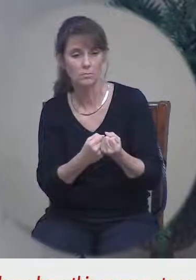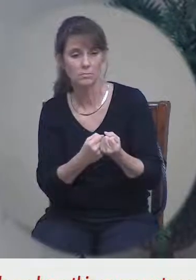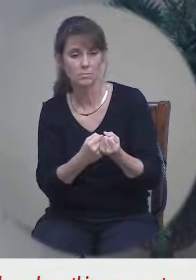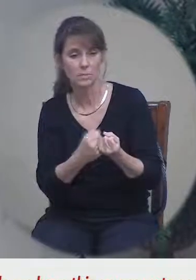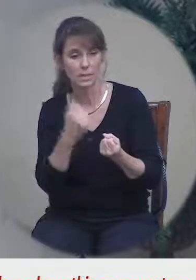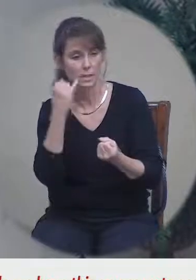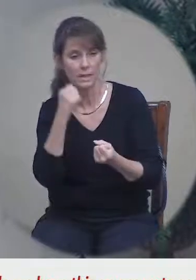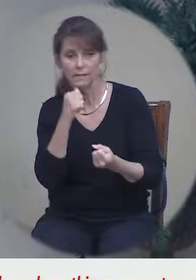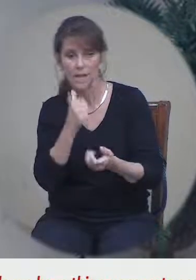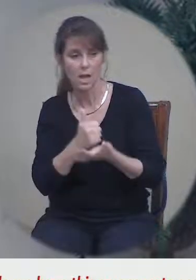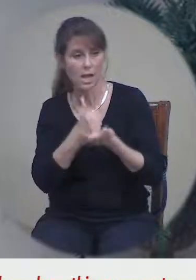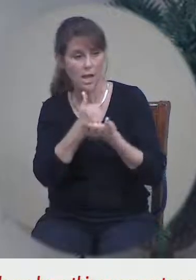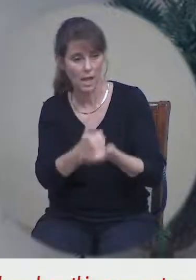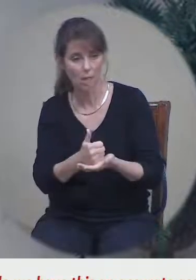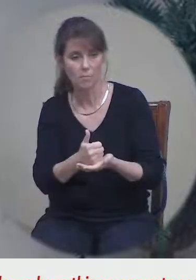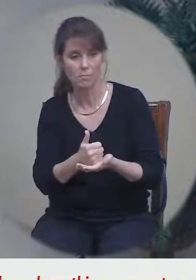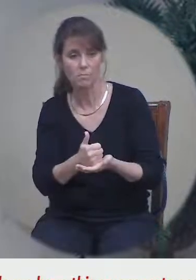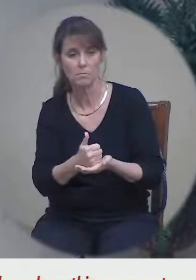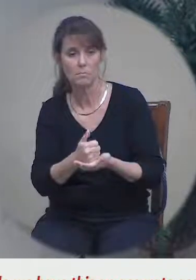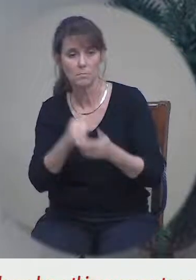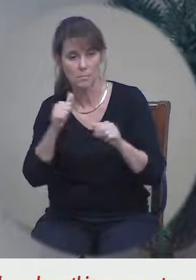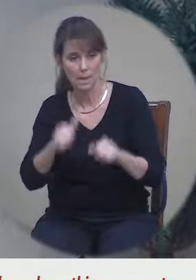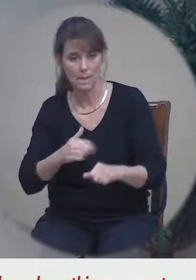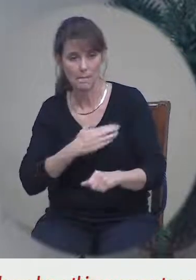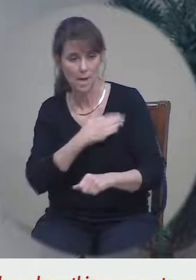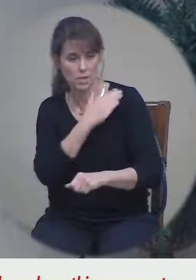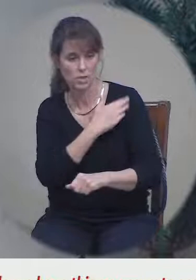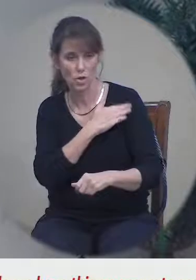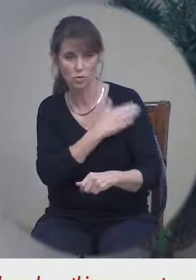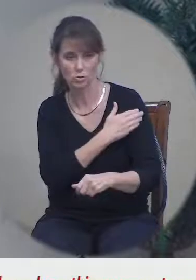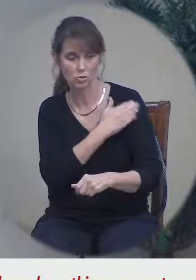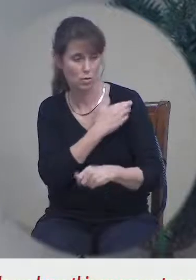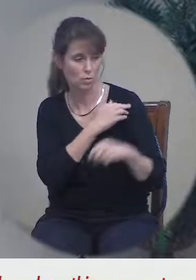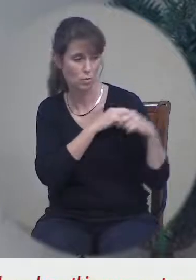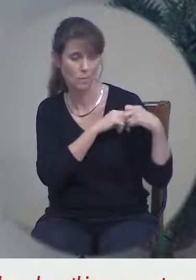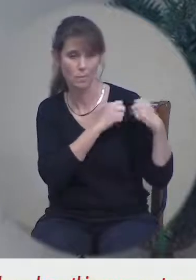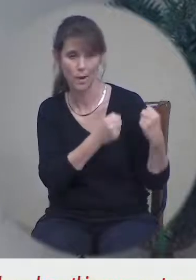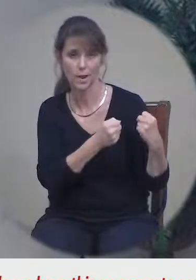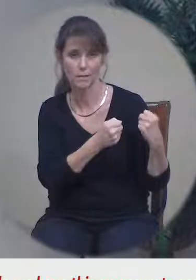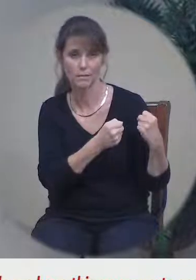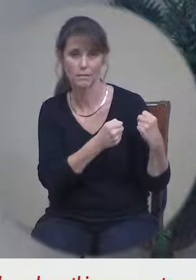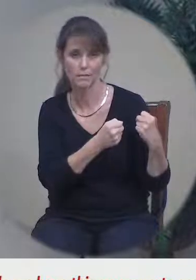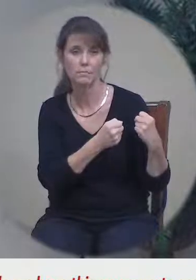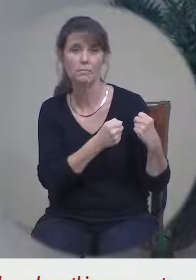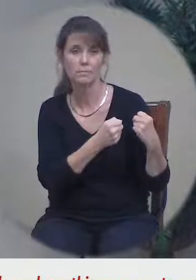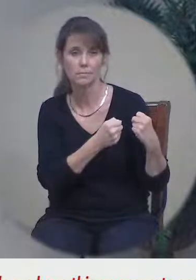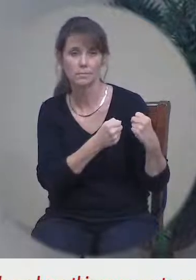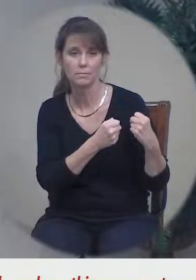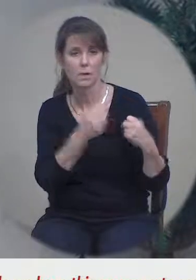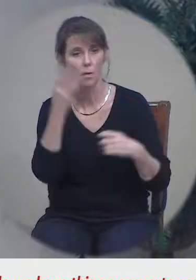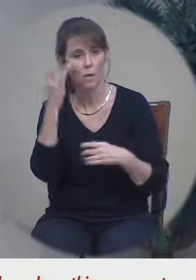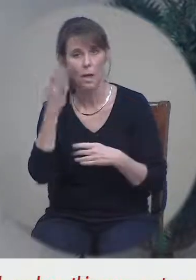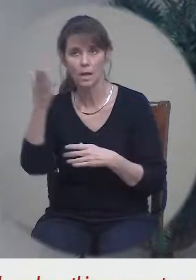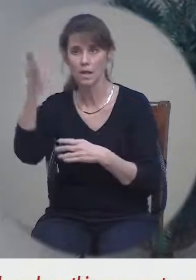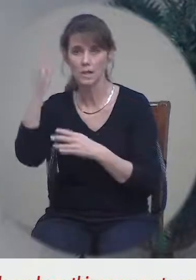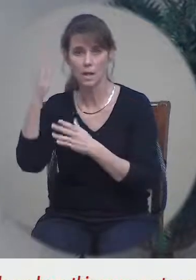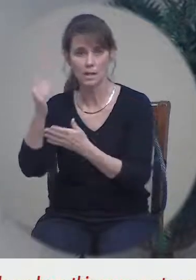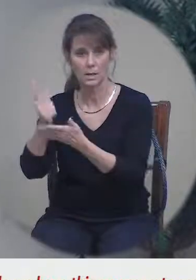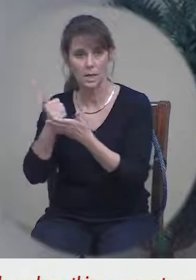my arm be broken off at the elbow, for calamity from God is terror to me, and because of his majesty I can do